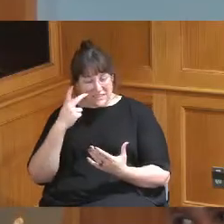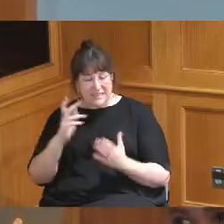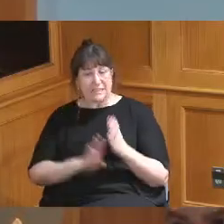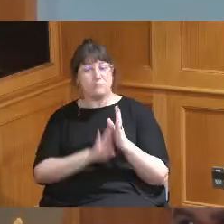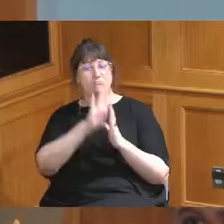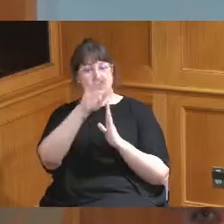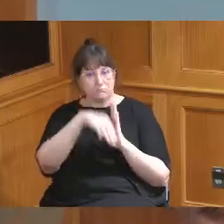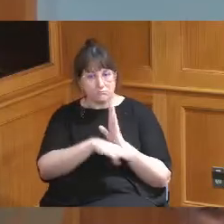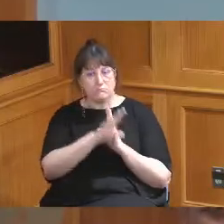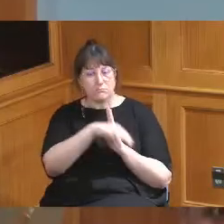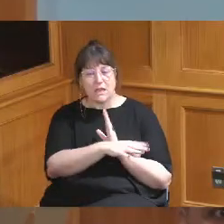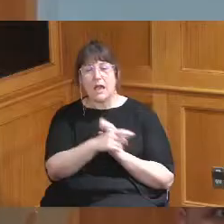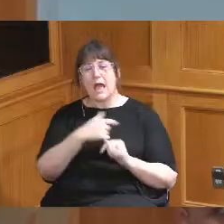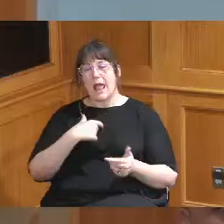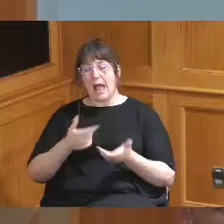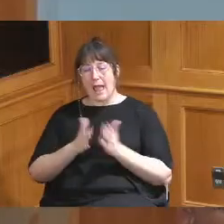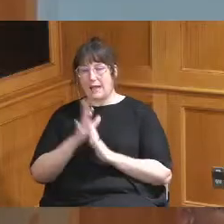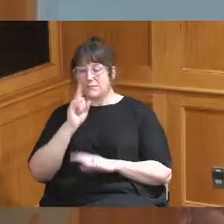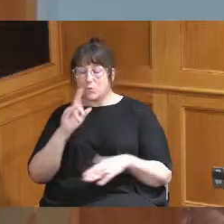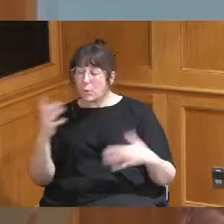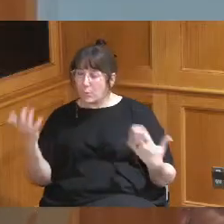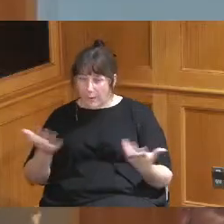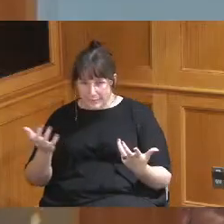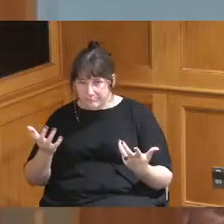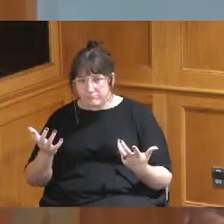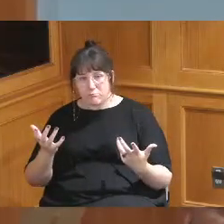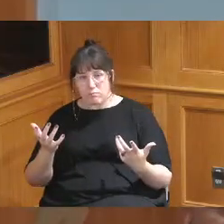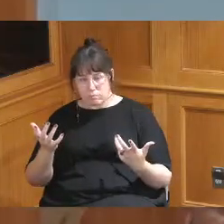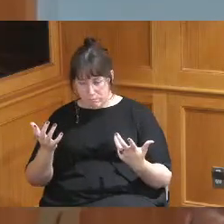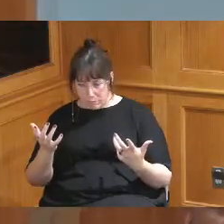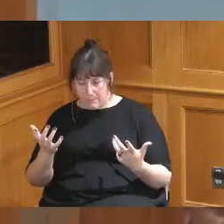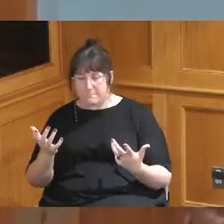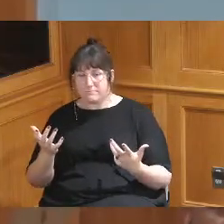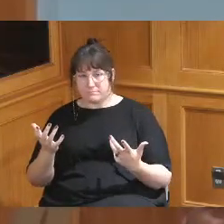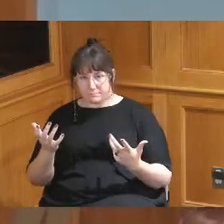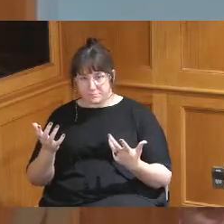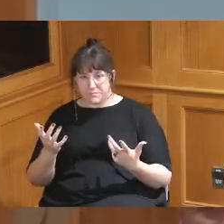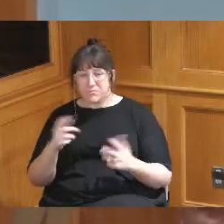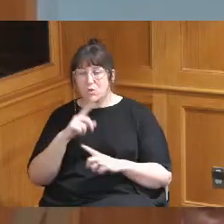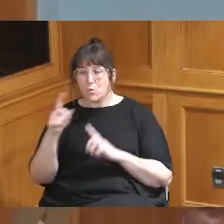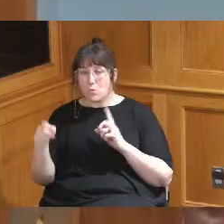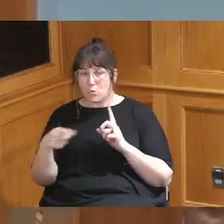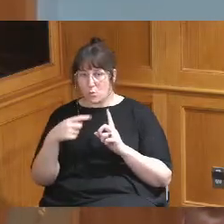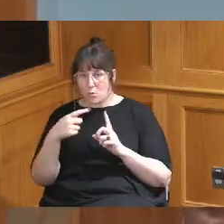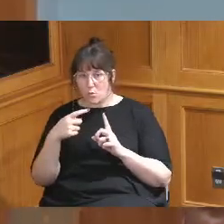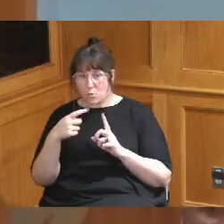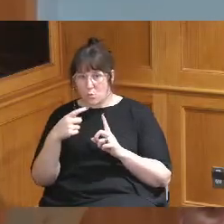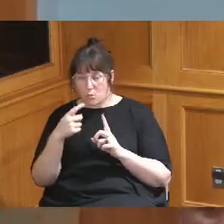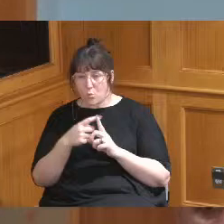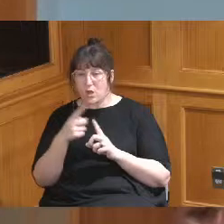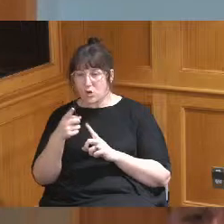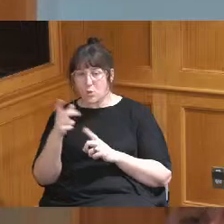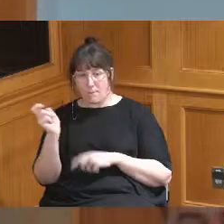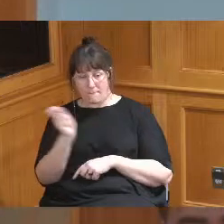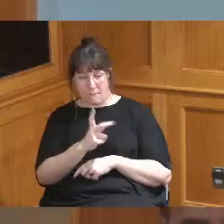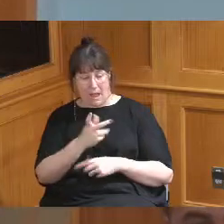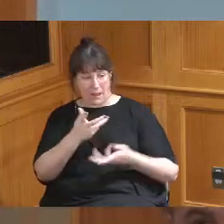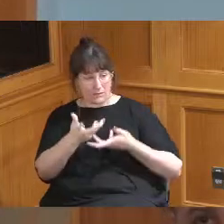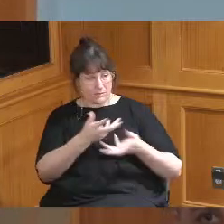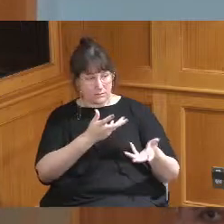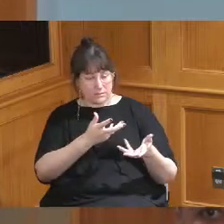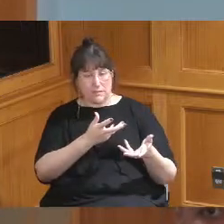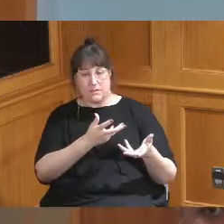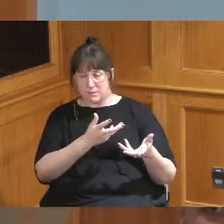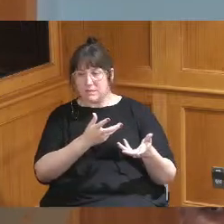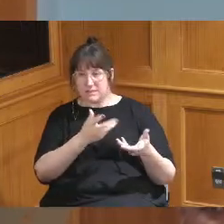the only thing I just ask is that when you were going back, that you give everything into consideration about what this